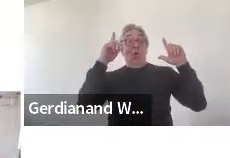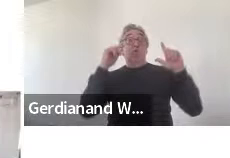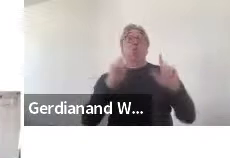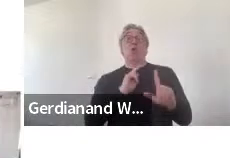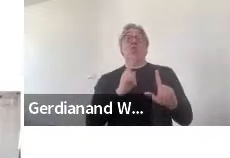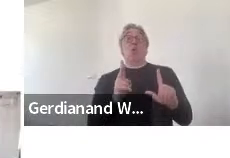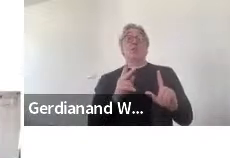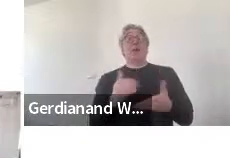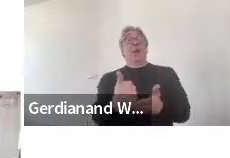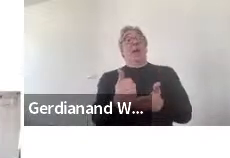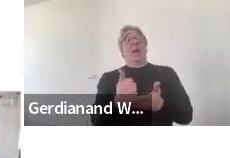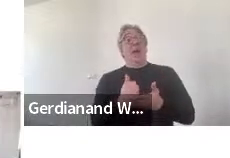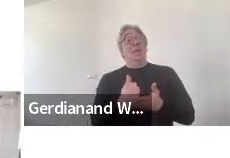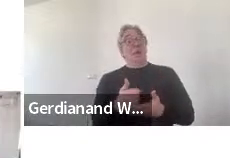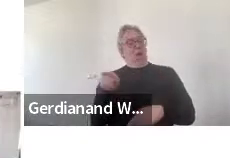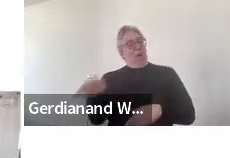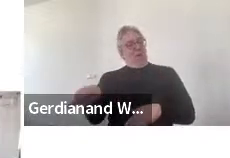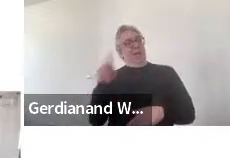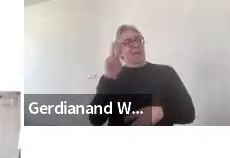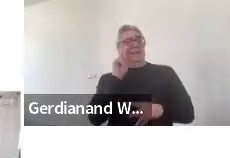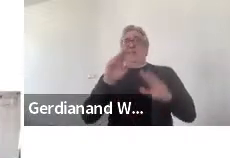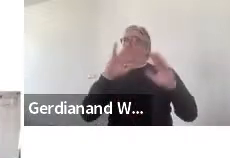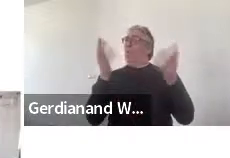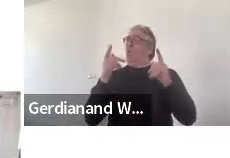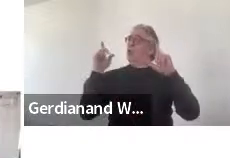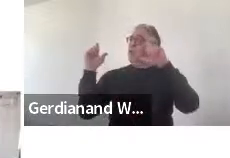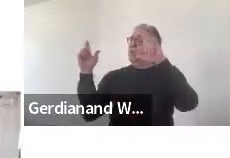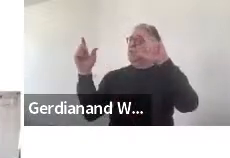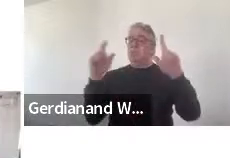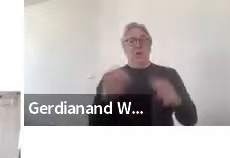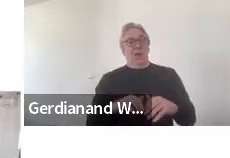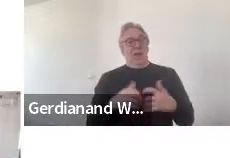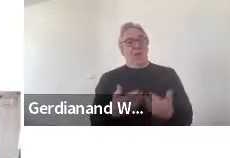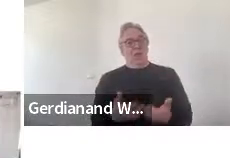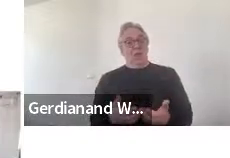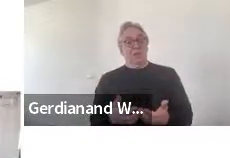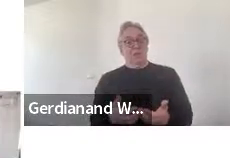their eyes and allows outsiders to gain insights